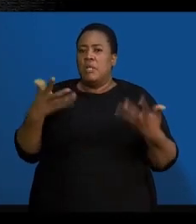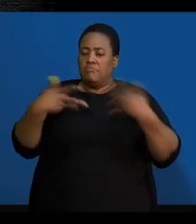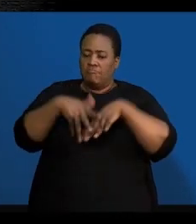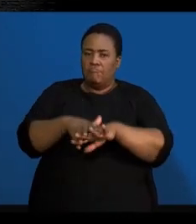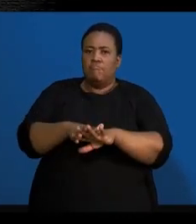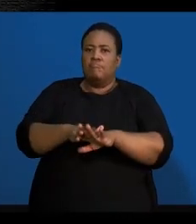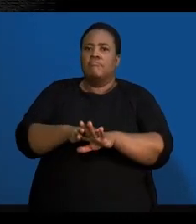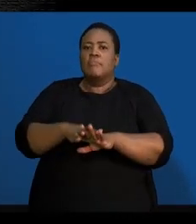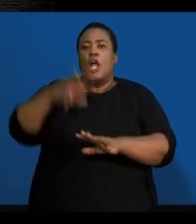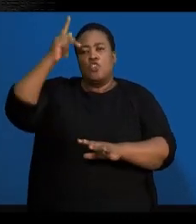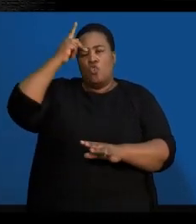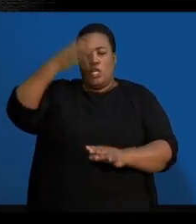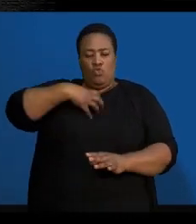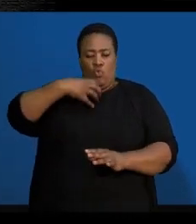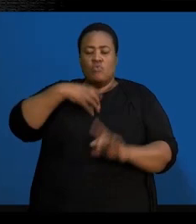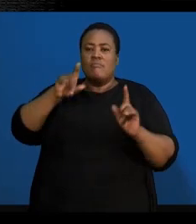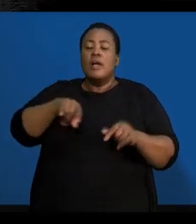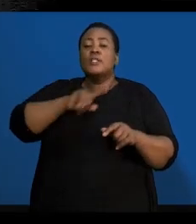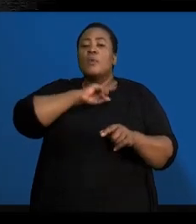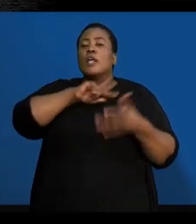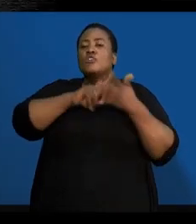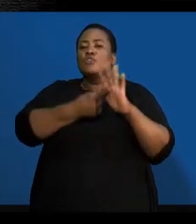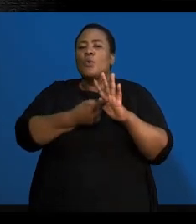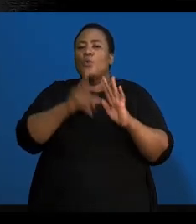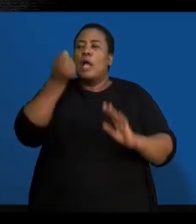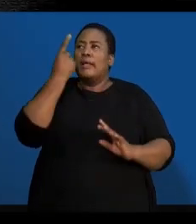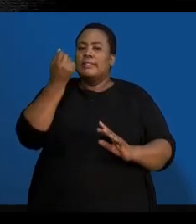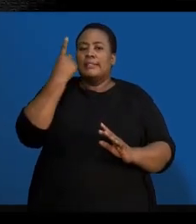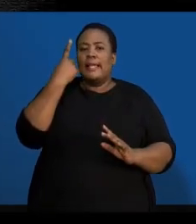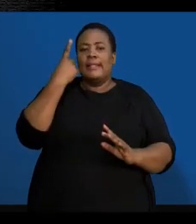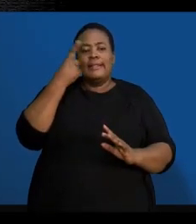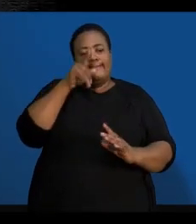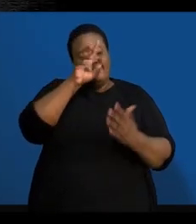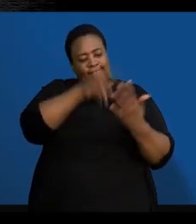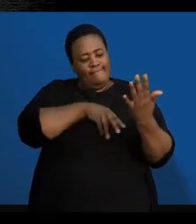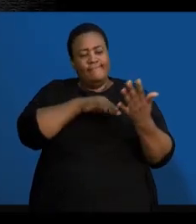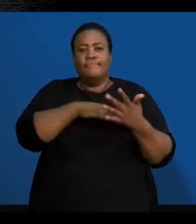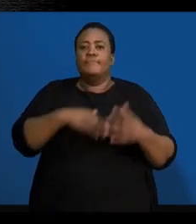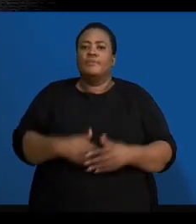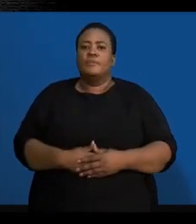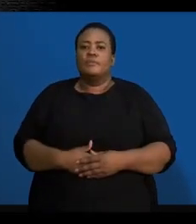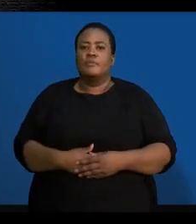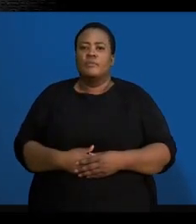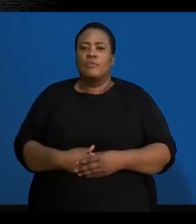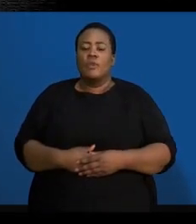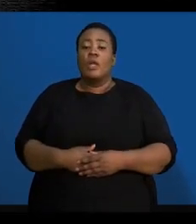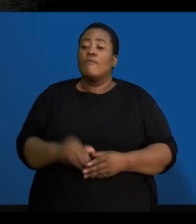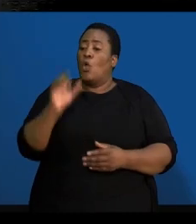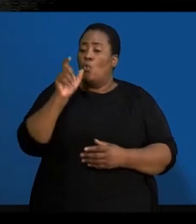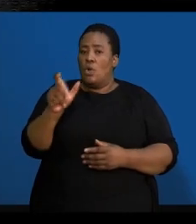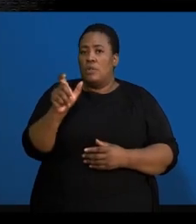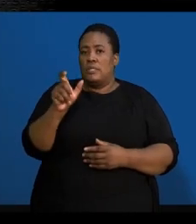knowledge. That shows that you understand the context. It shows that you've studied. Do not go over the word limit of